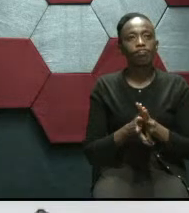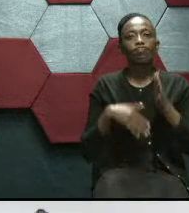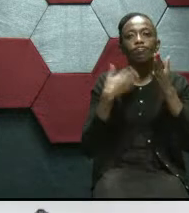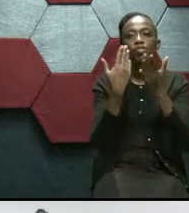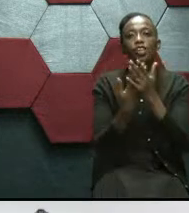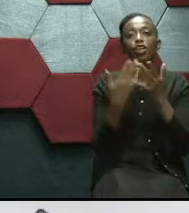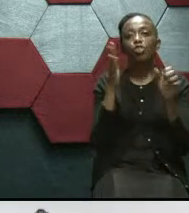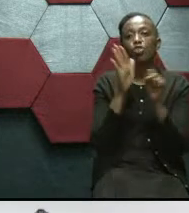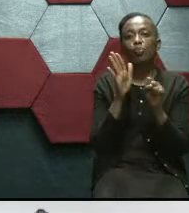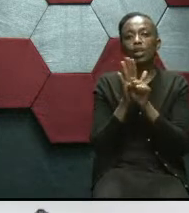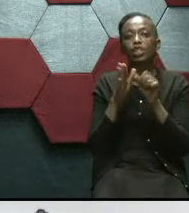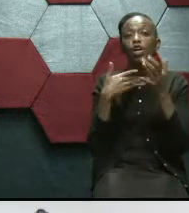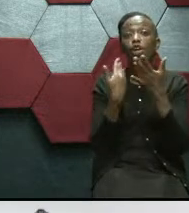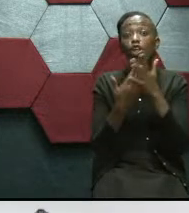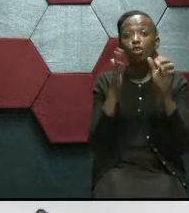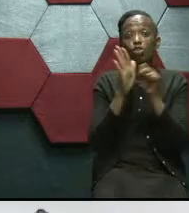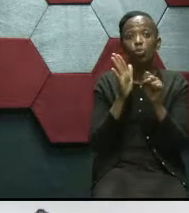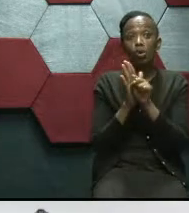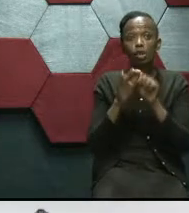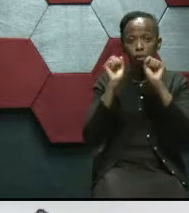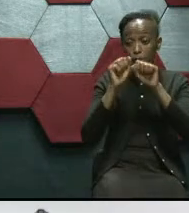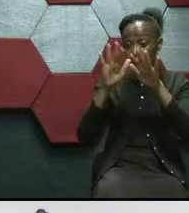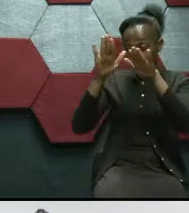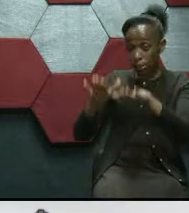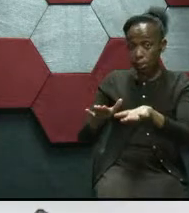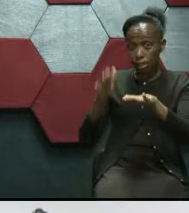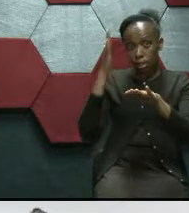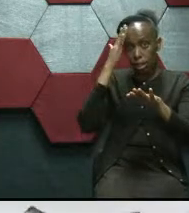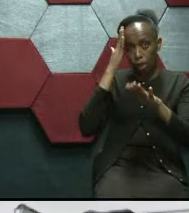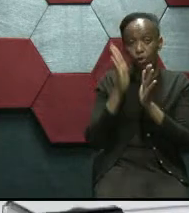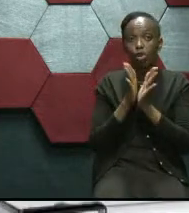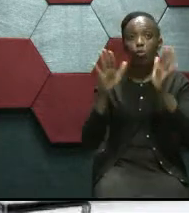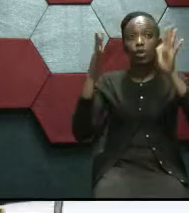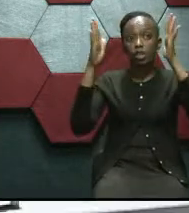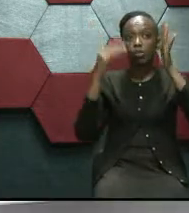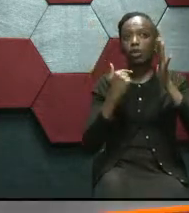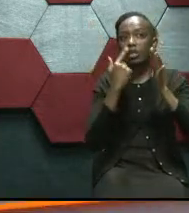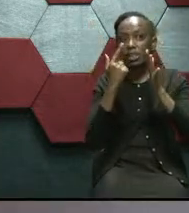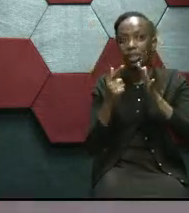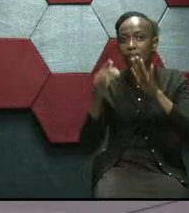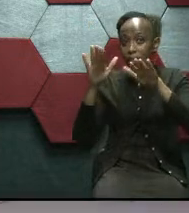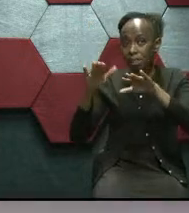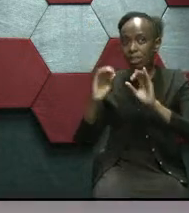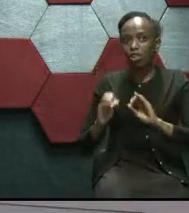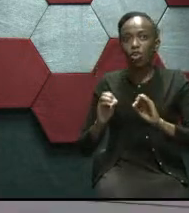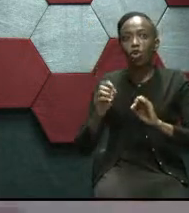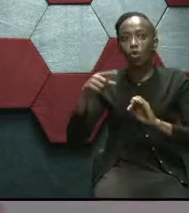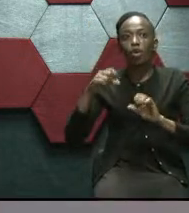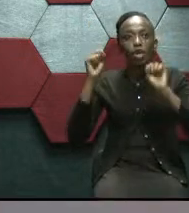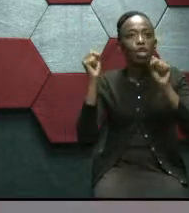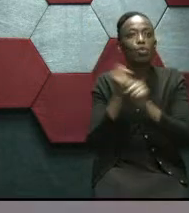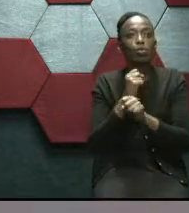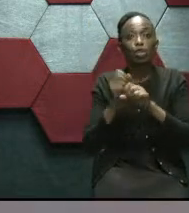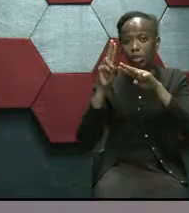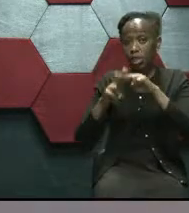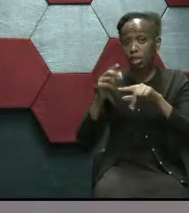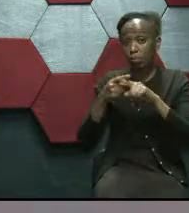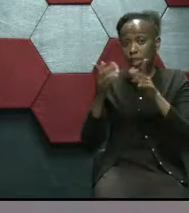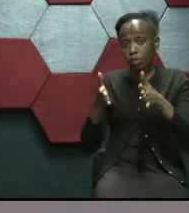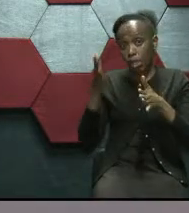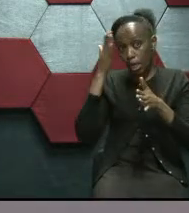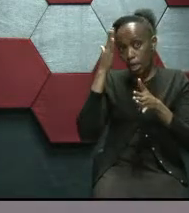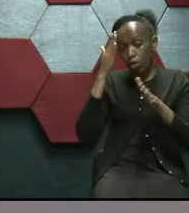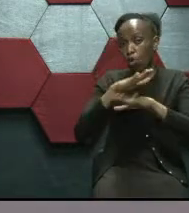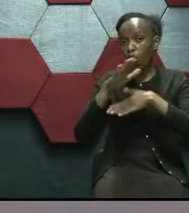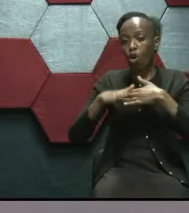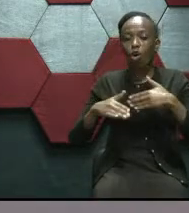Thank you very much. Thank you very much. You may take your seats. I know in the opening ceremony I said, don't take your seats. You're not going to be able to sit. But today I know all of you